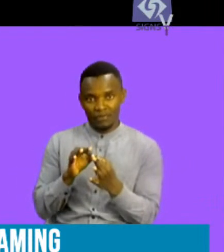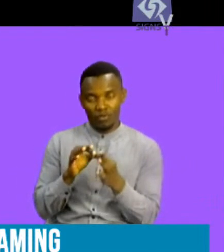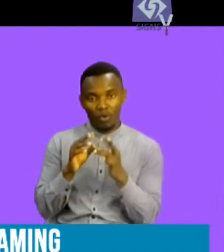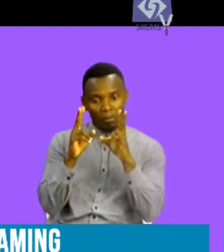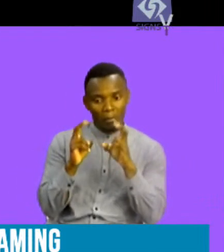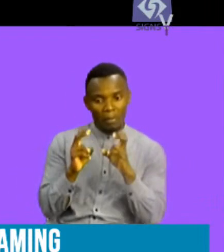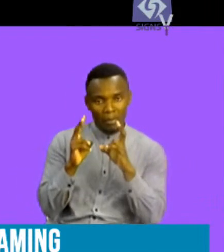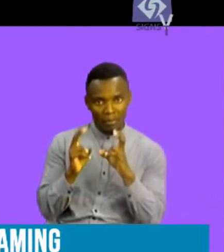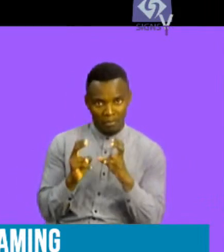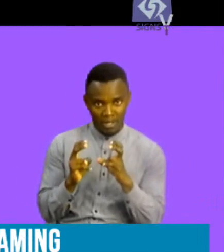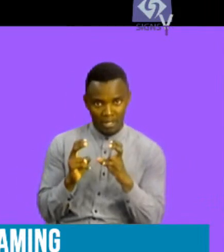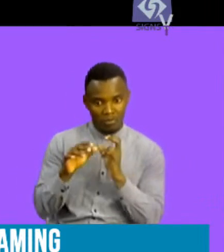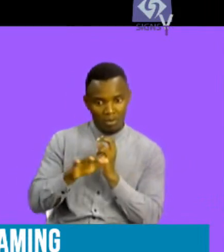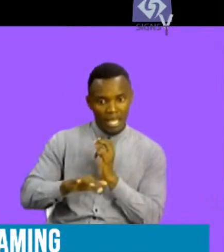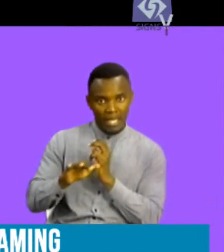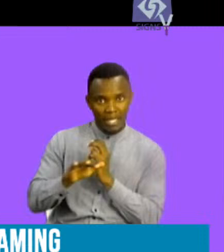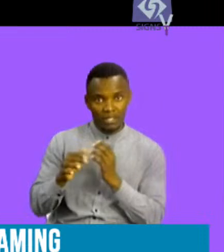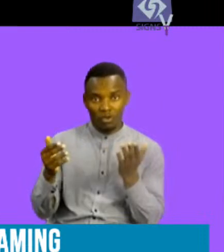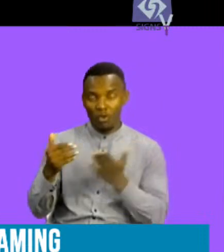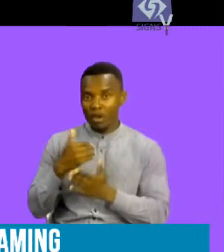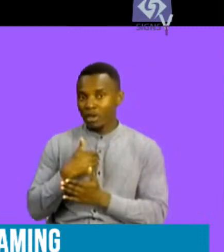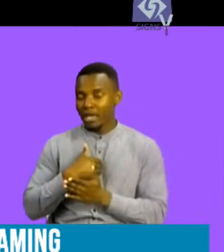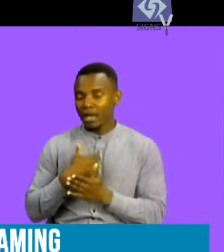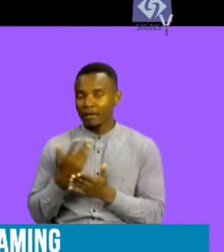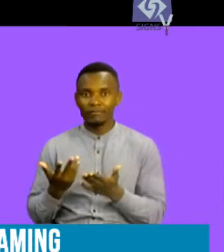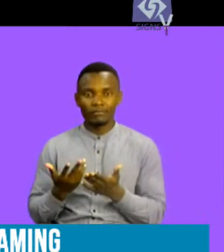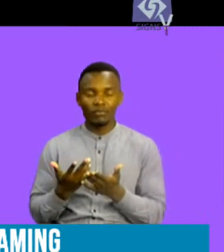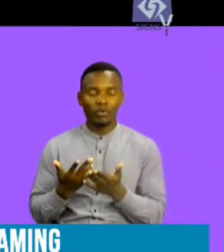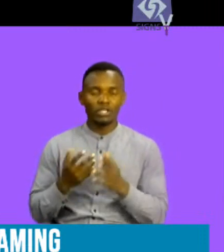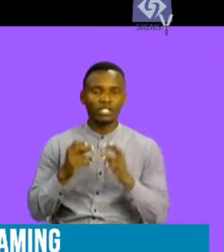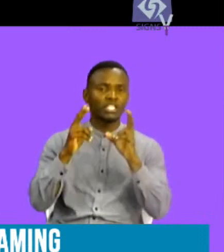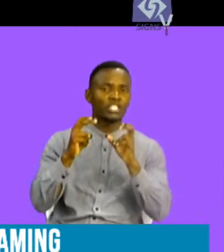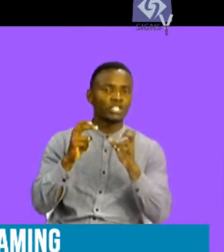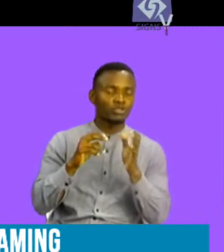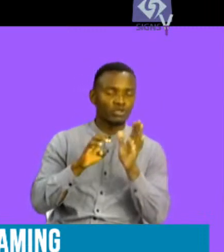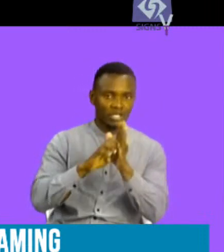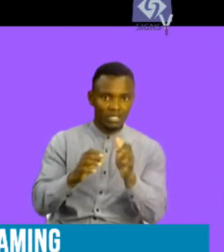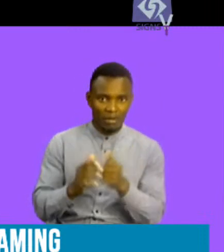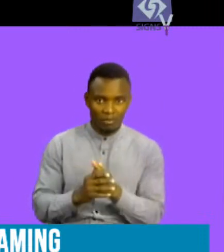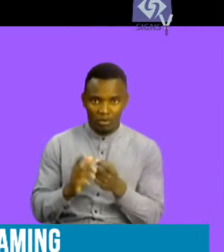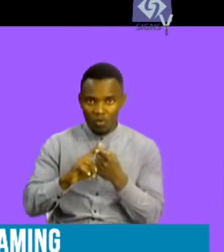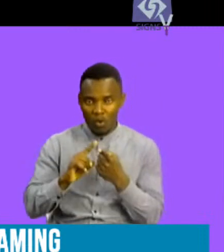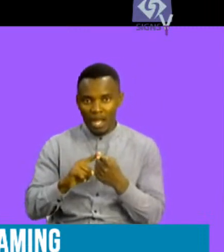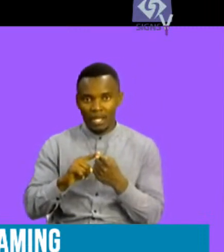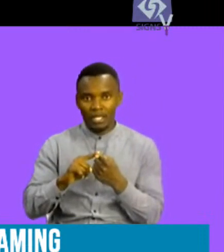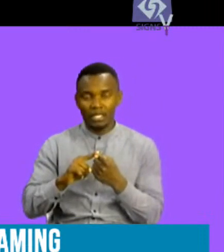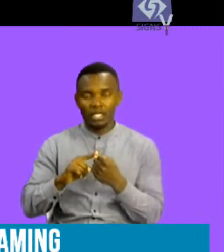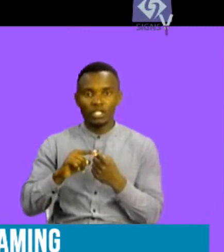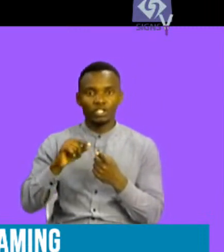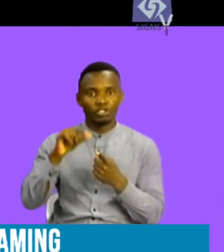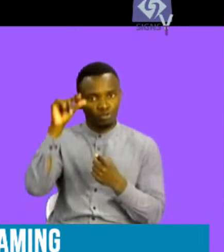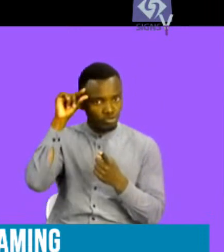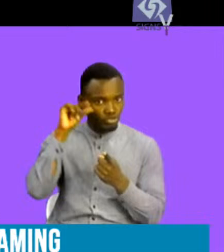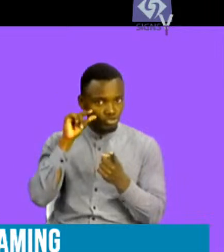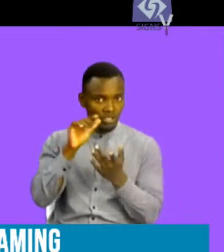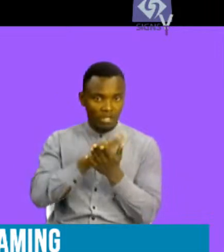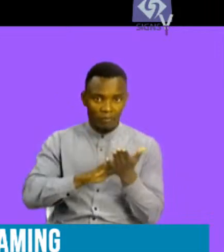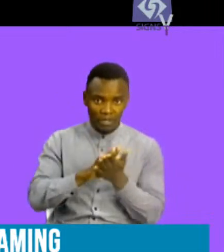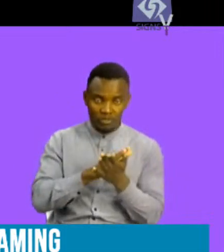areas. Yes. Where we have issues like GBV, issues of women in business. We have about